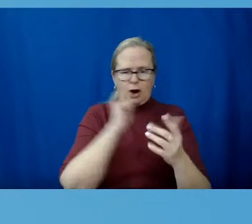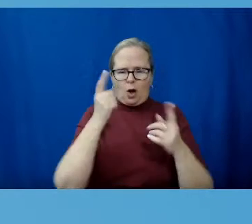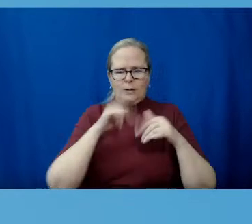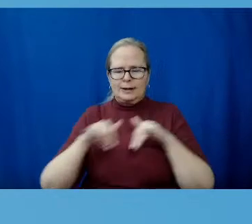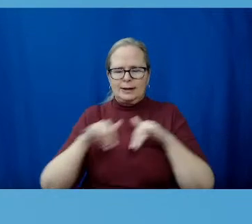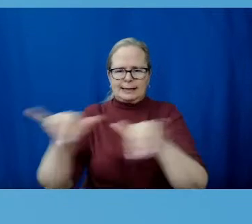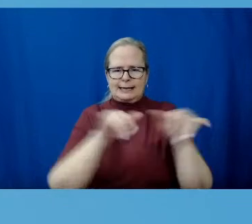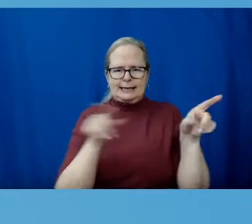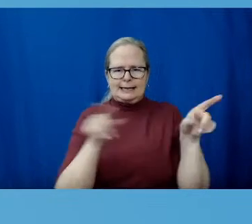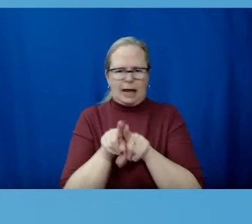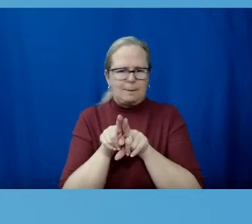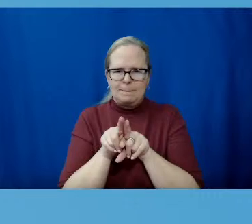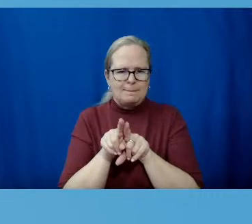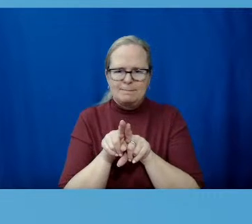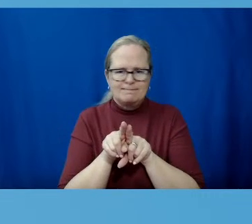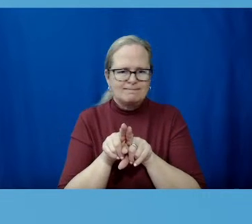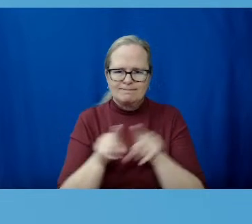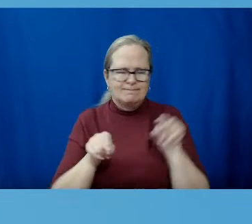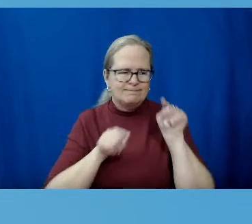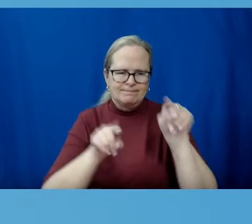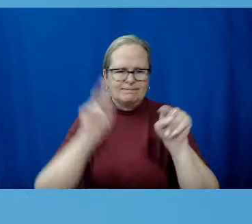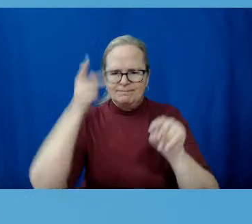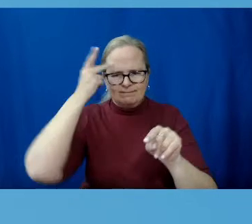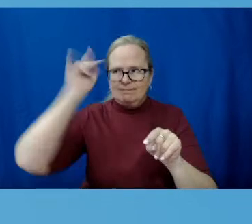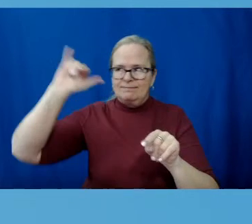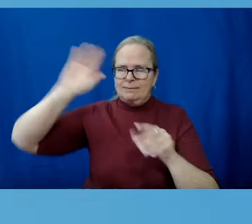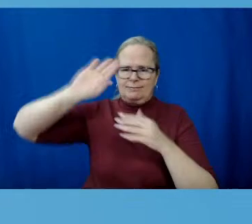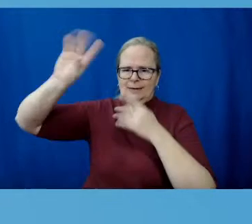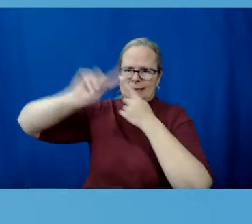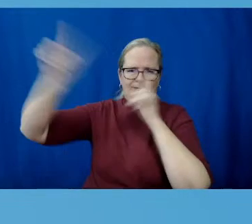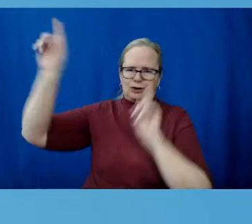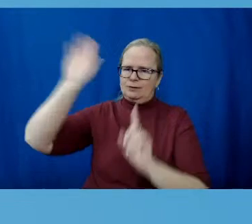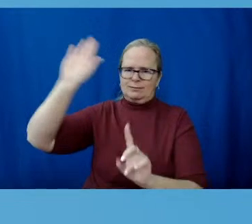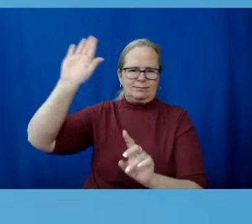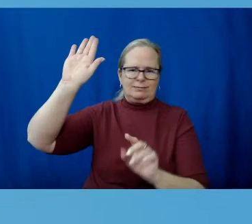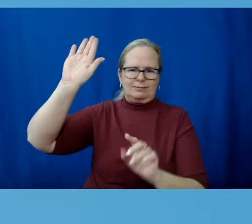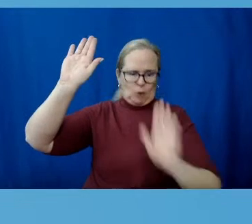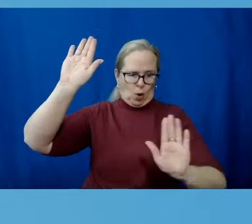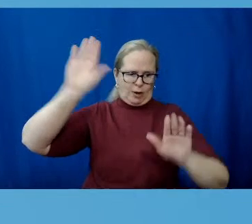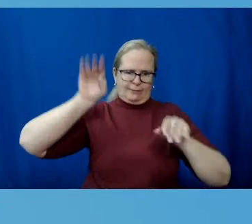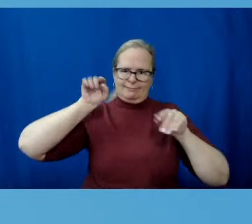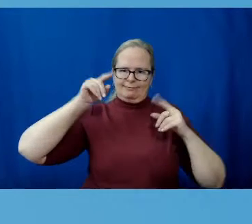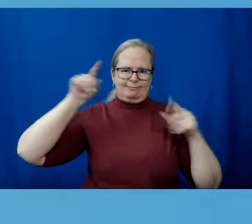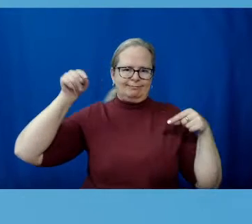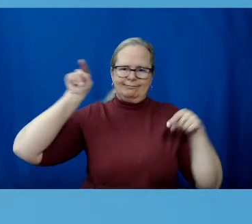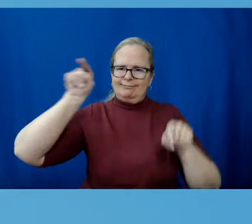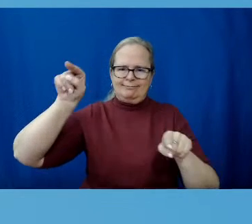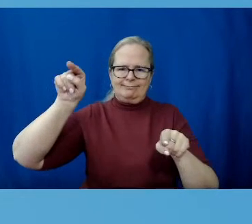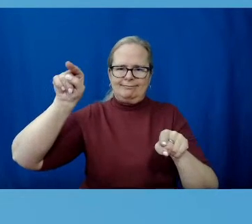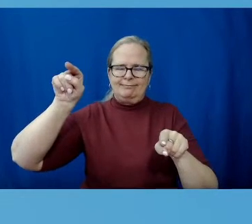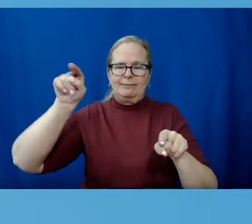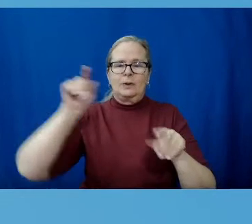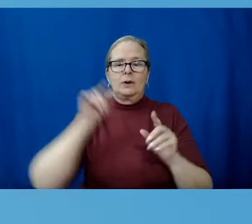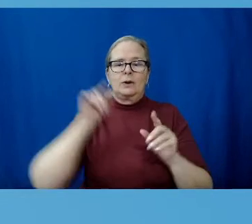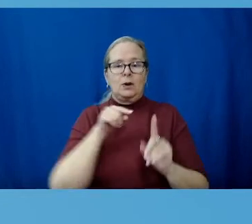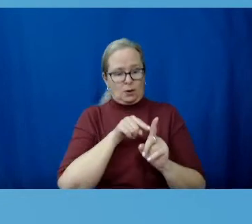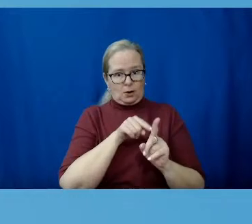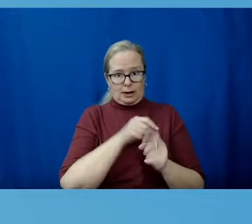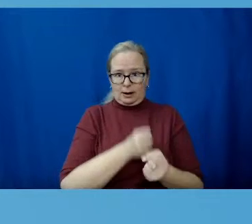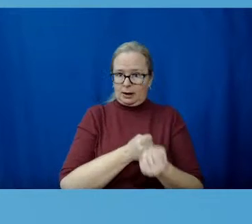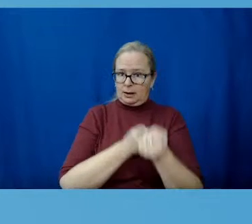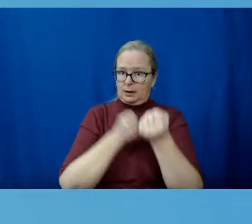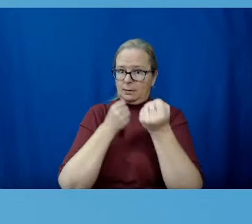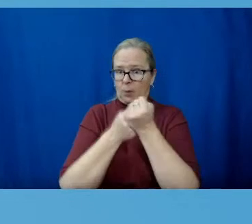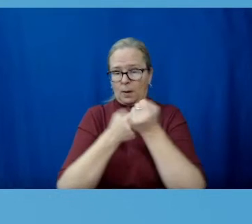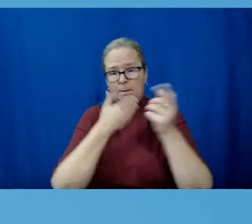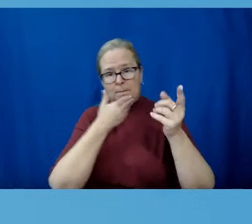The government has to wear this, good or bad. The best summer ever, even though Hinshaw seemed to be much in favor of it, ultimately it's Kenney who has